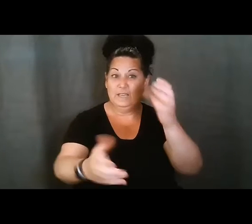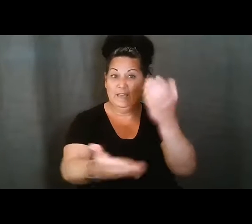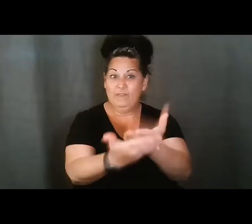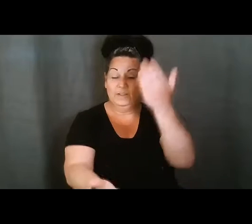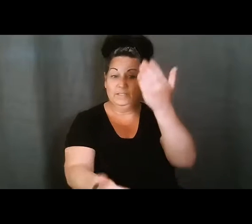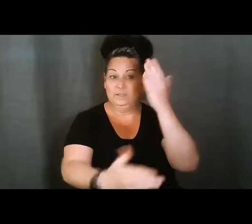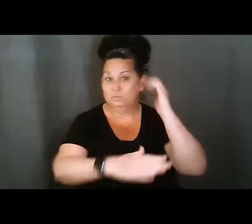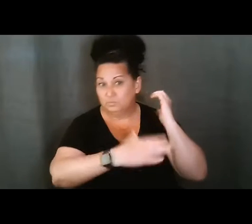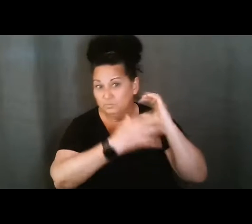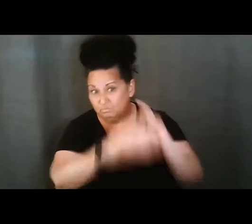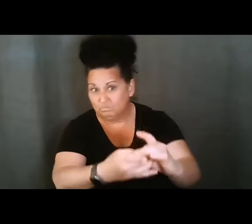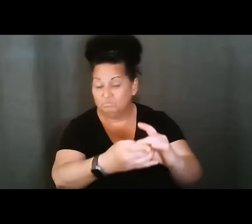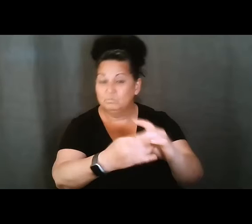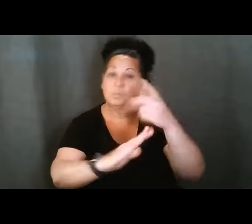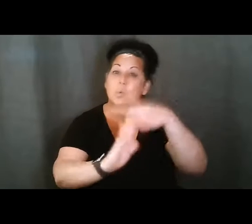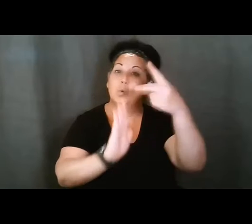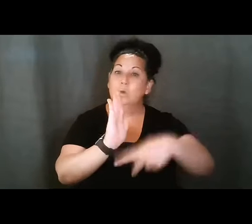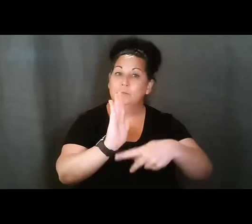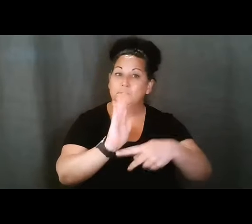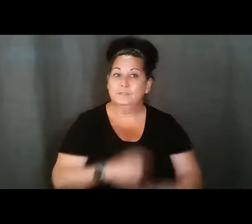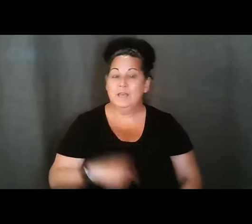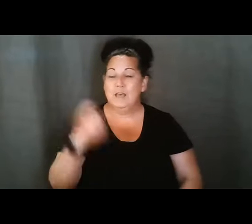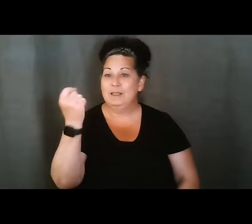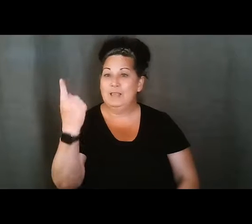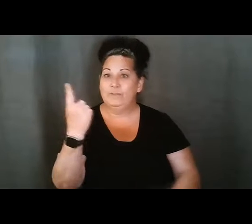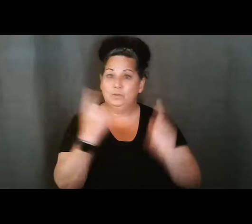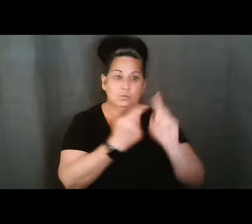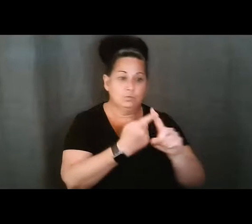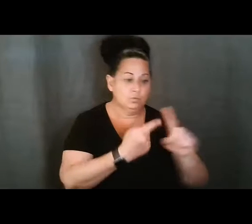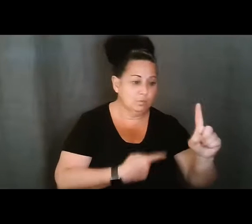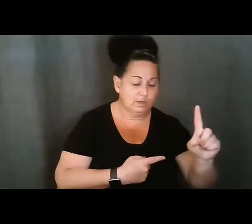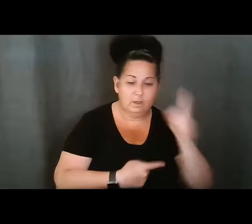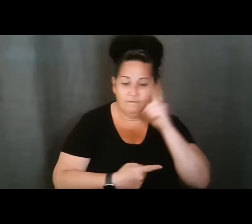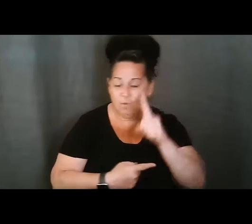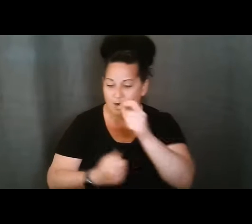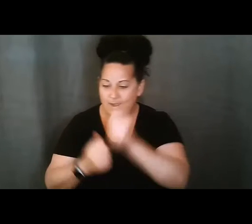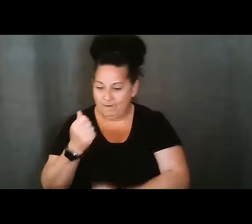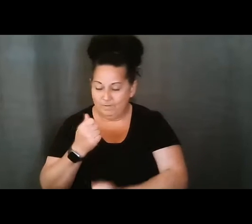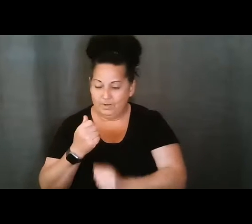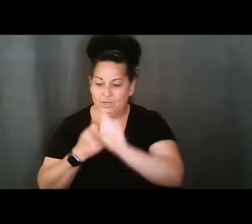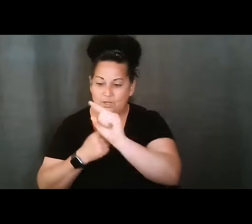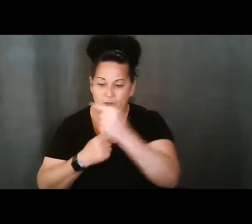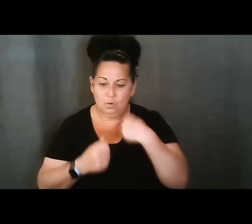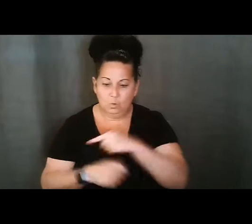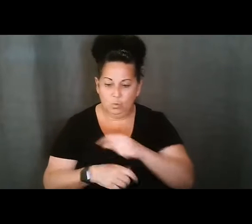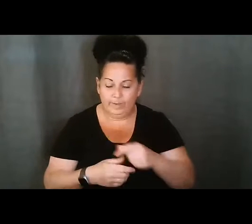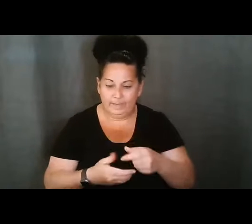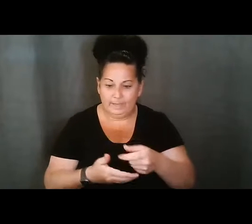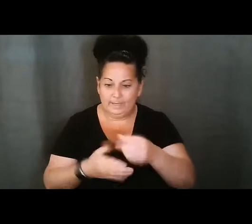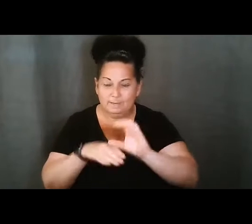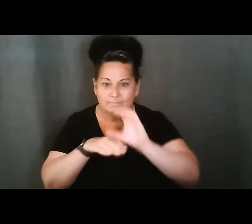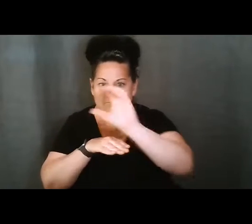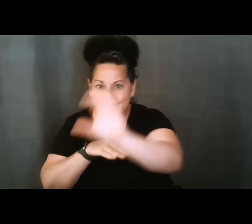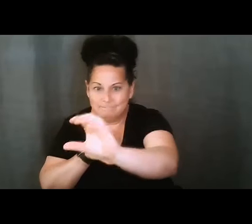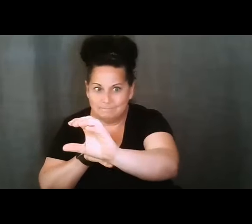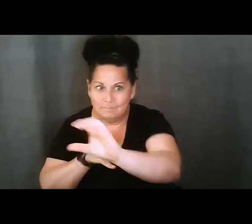to 1. For every $1 that we spend, we get $11 what return. But parents, take a look at this.